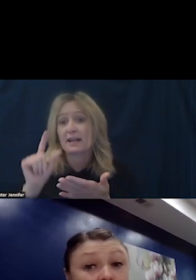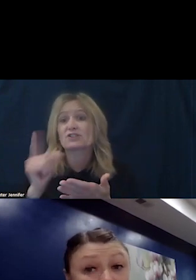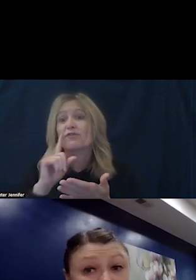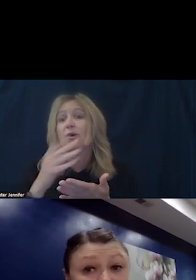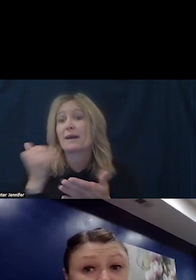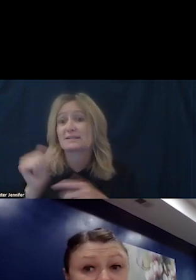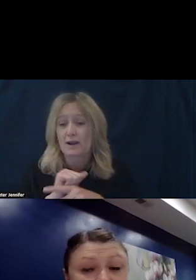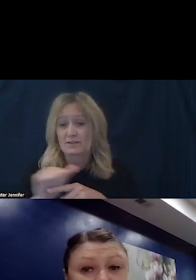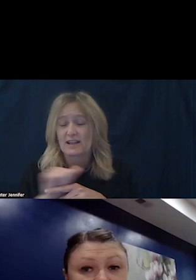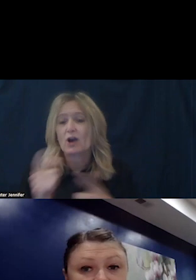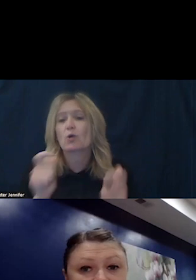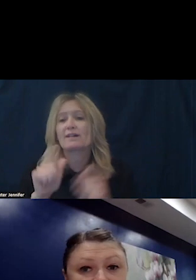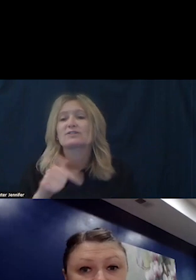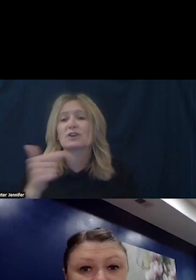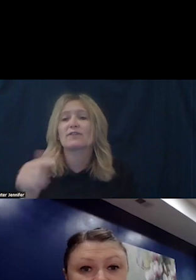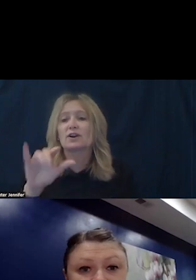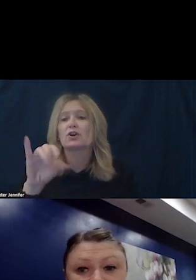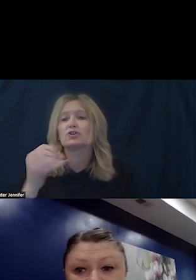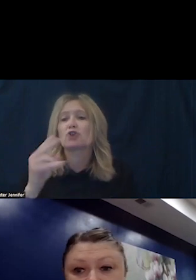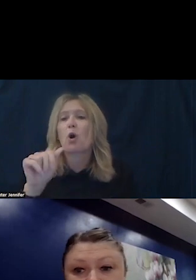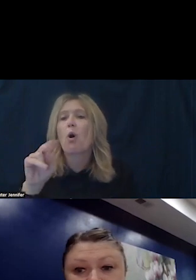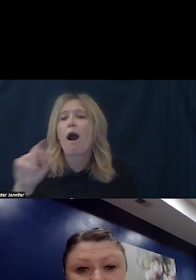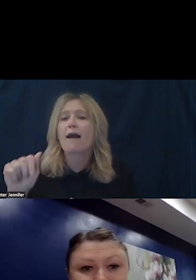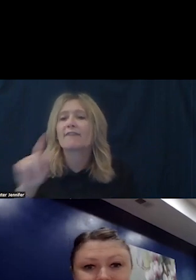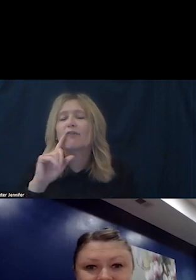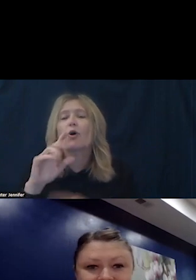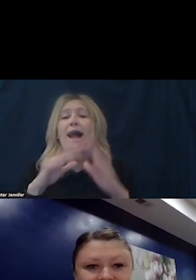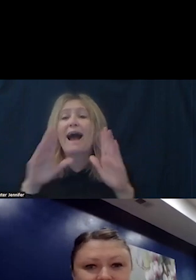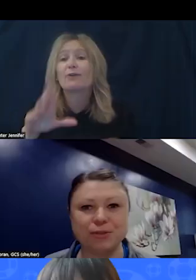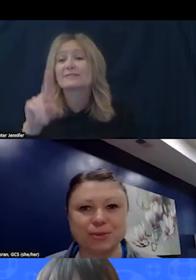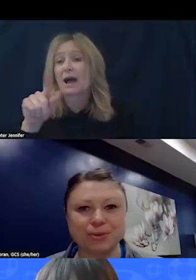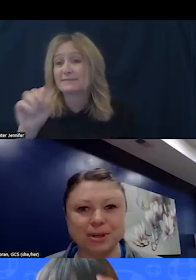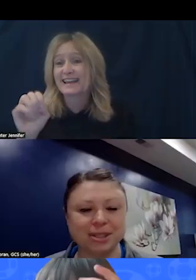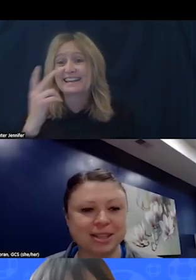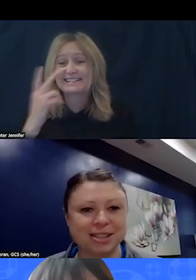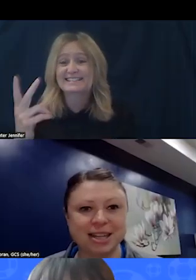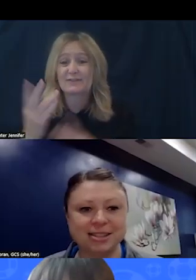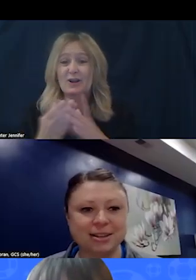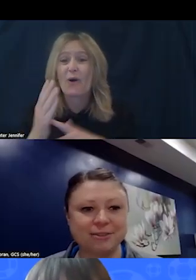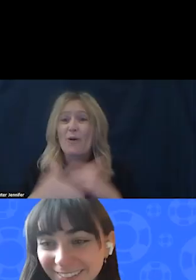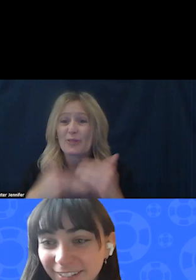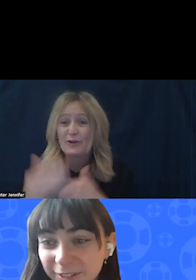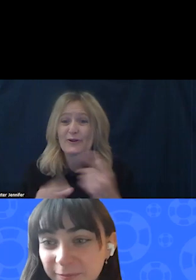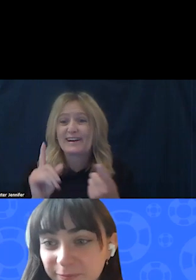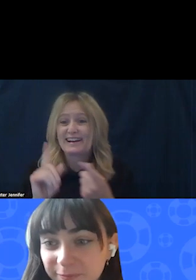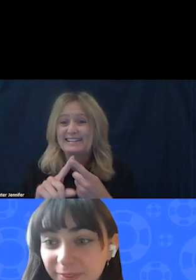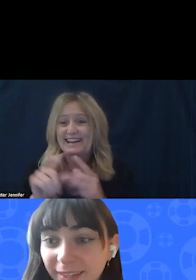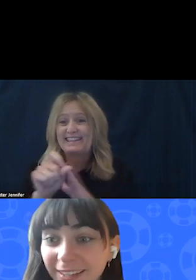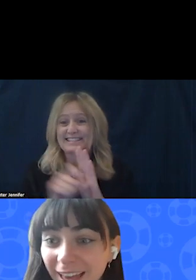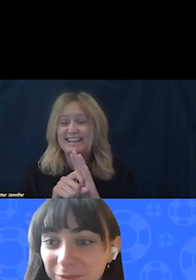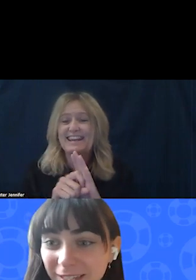I will quickly turn to Joanna for a House update, and we'll see if we can move through to the state stuff